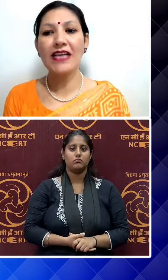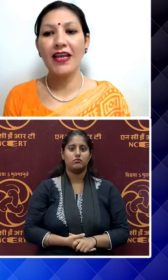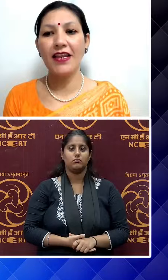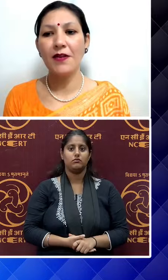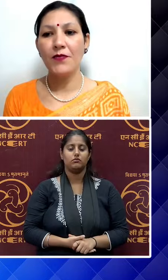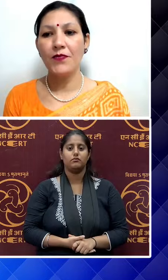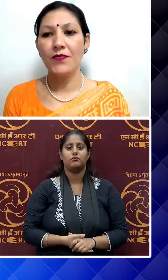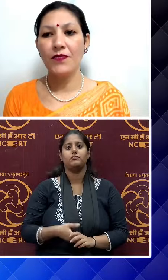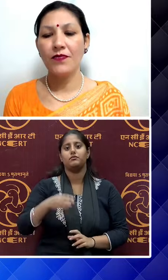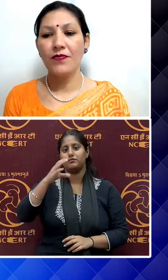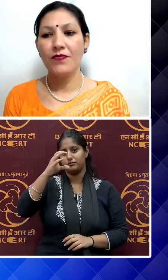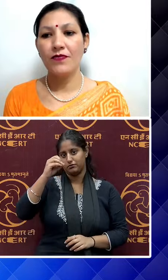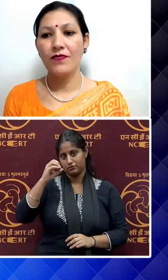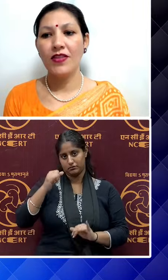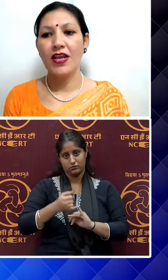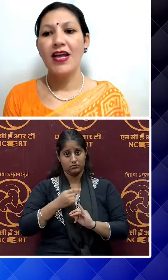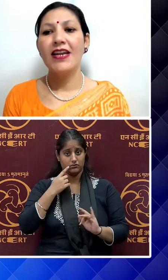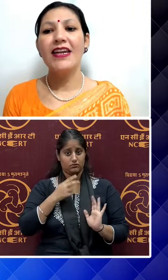cosine,